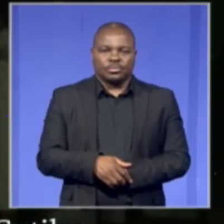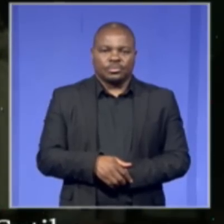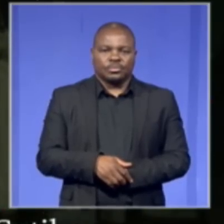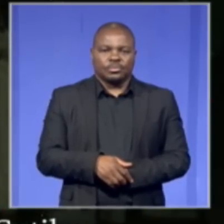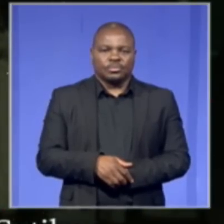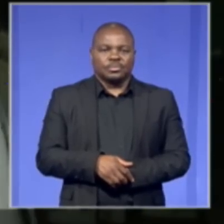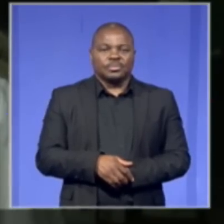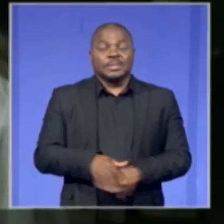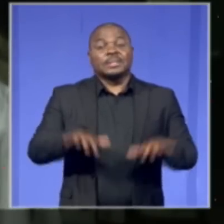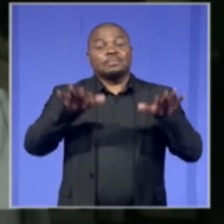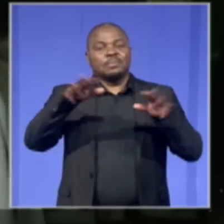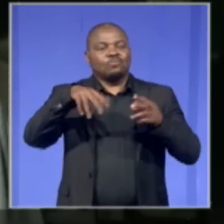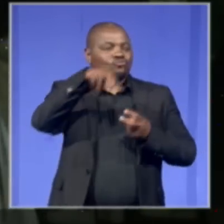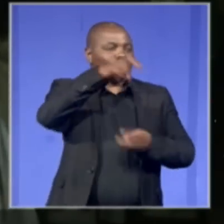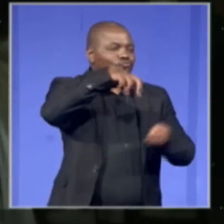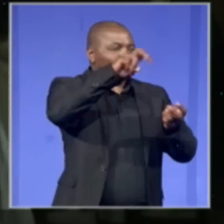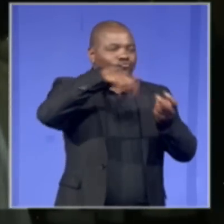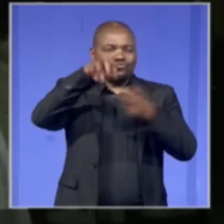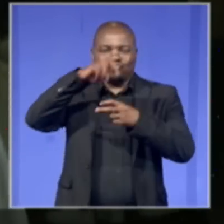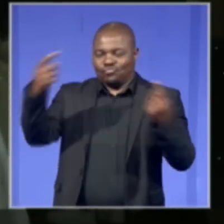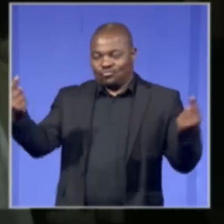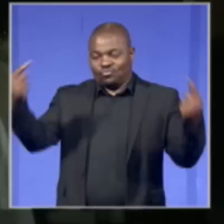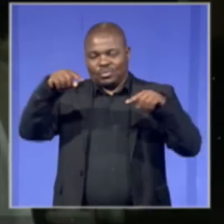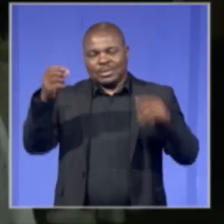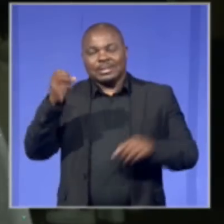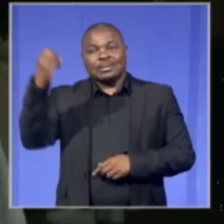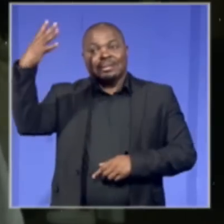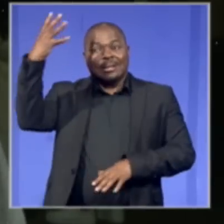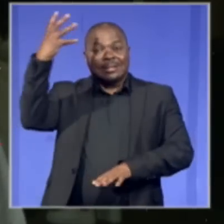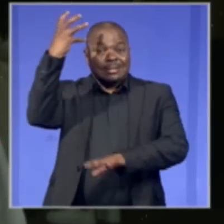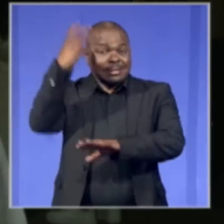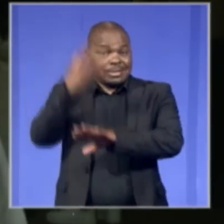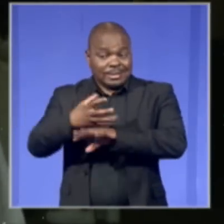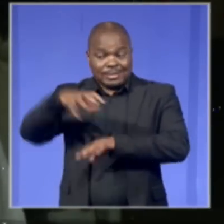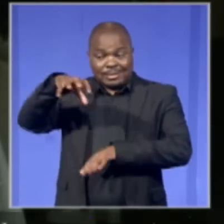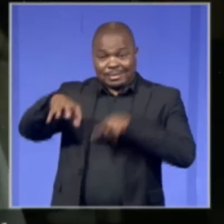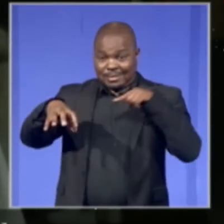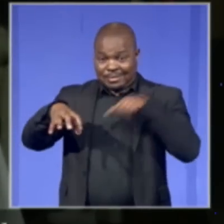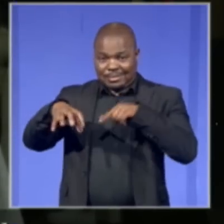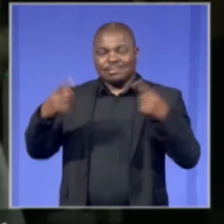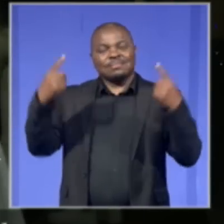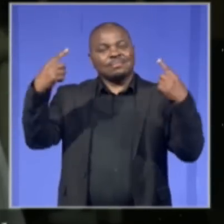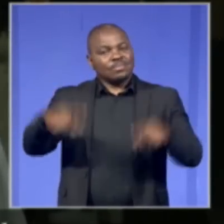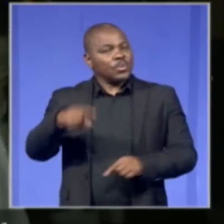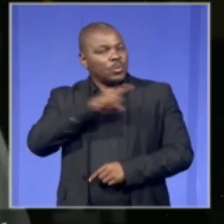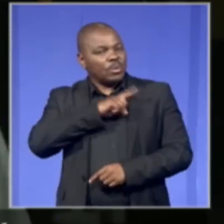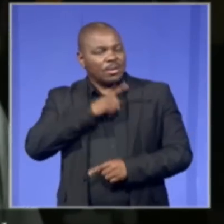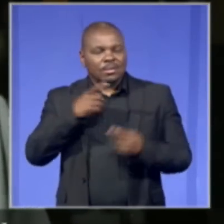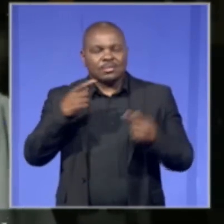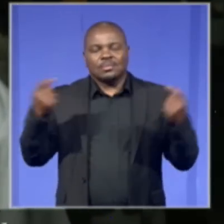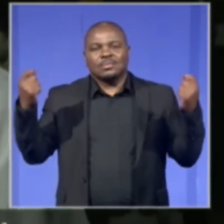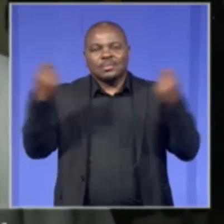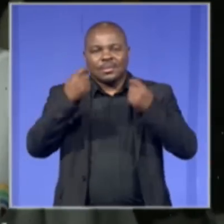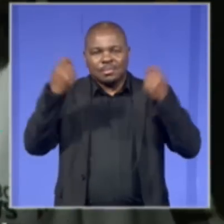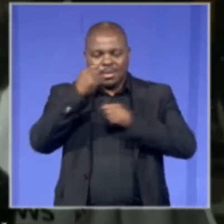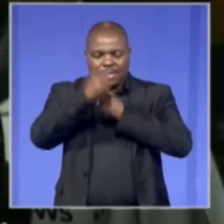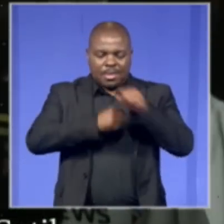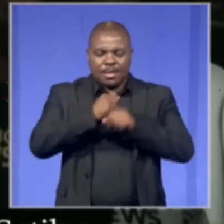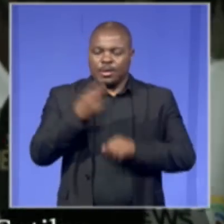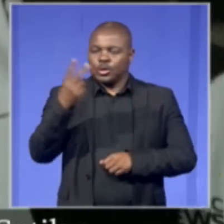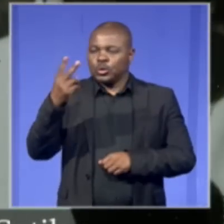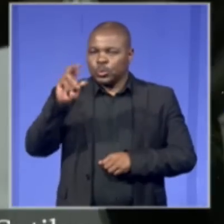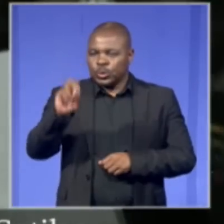Ba janala ka bontsi ba thologetse mono Sun City ba libile go keteka ngwaga o helang ono wa 2024 ba